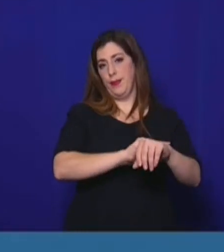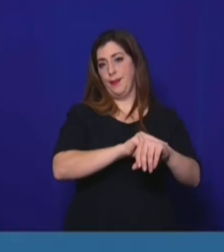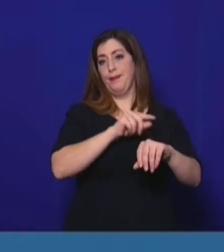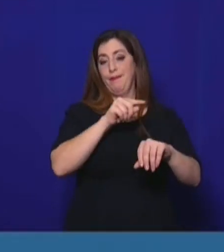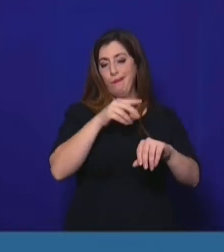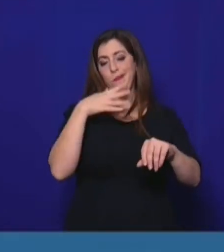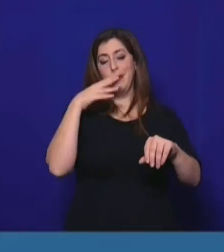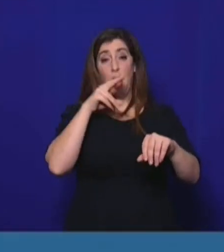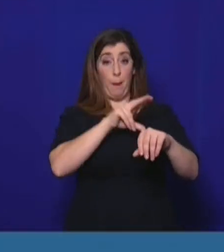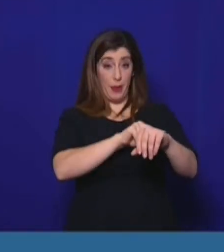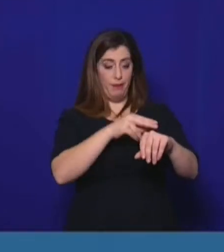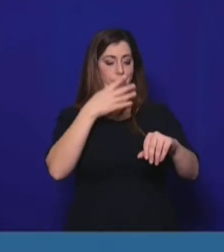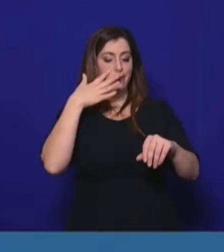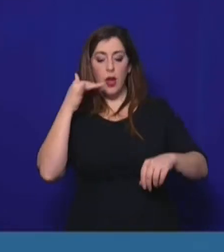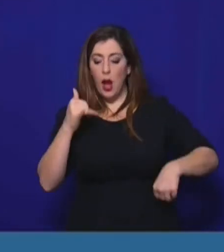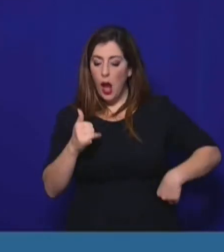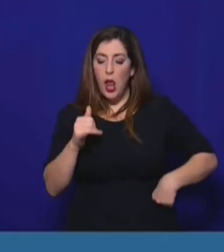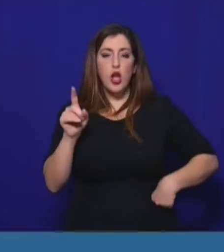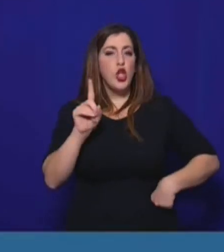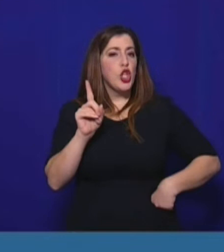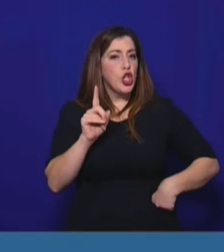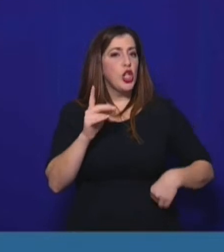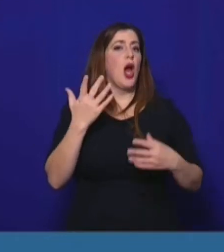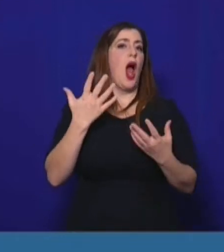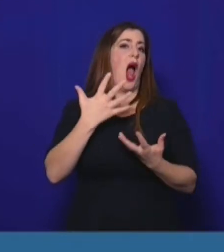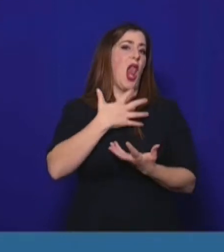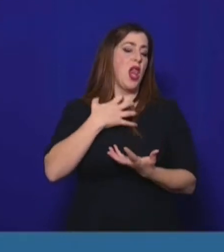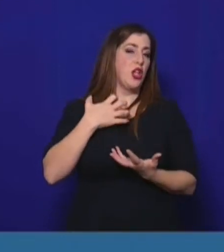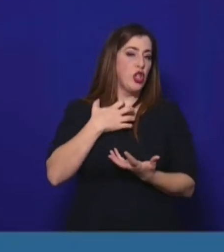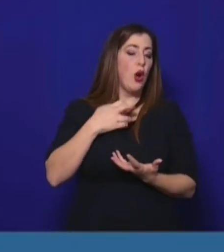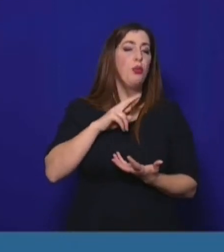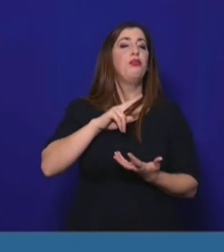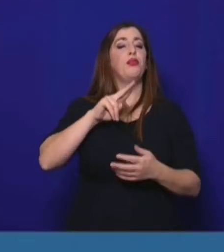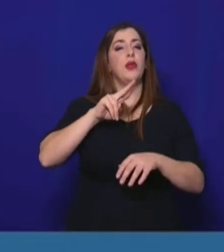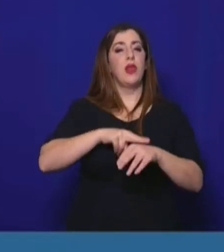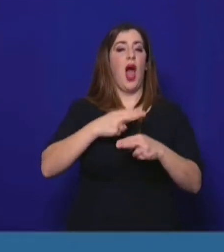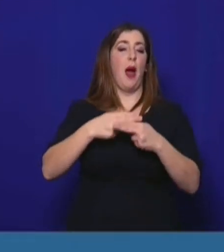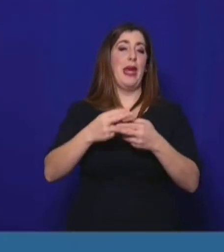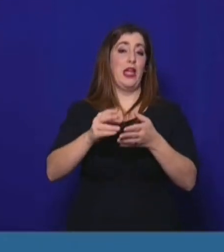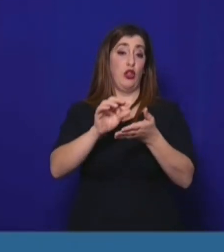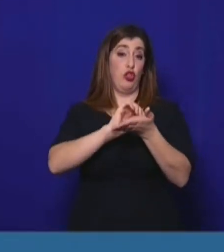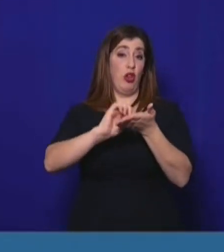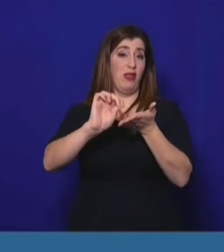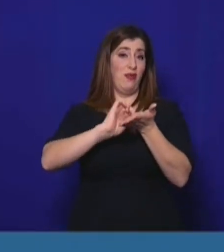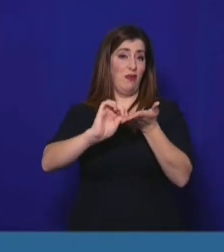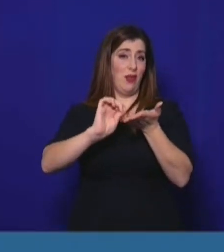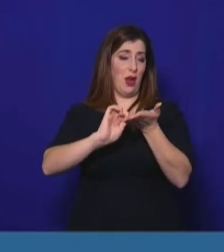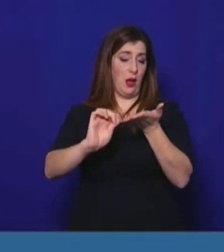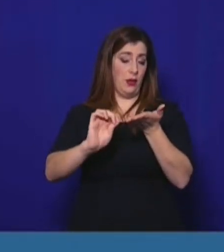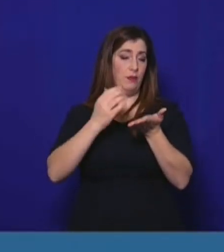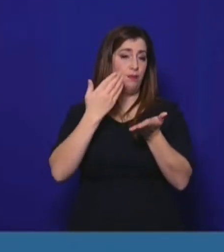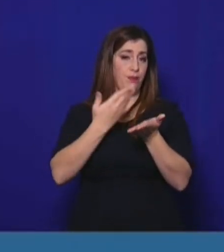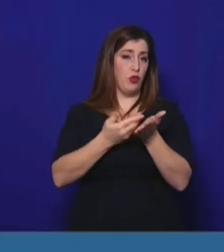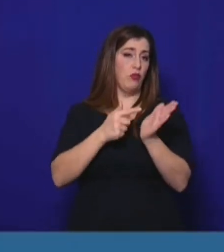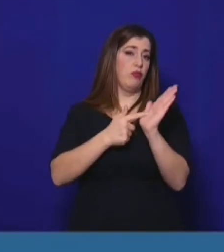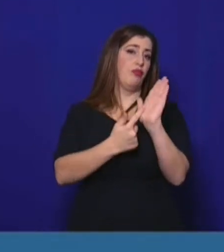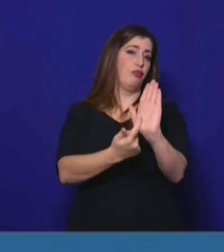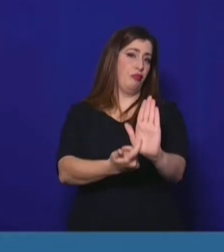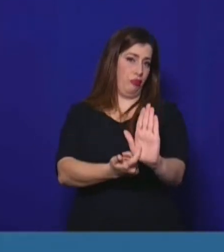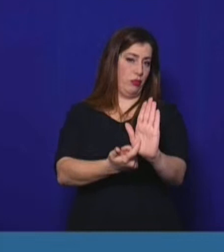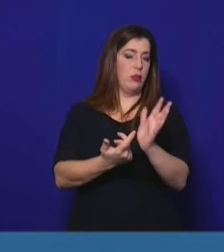jevalwa eżatt x'kienet l-allerġija u jkun jista' jagħmellek ċertifikat ukoll u la darba inti mbagħad